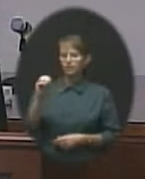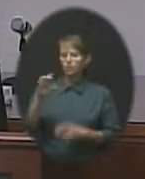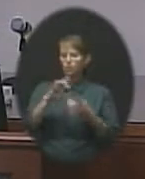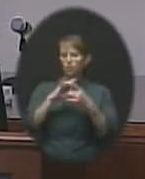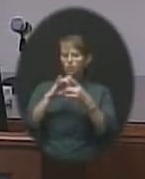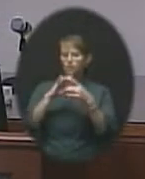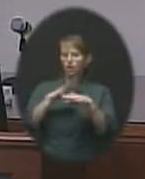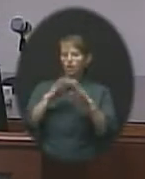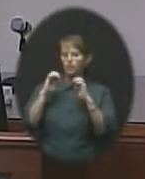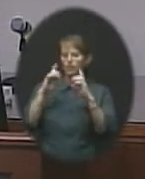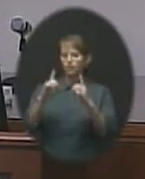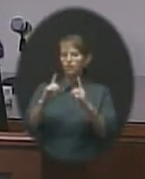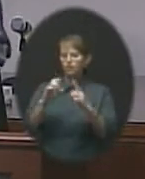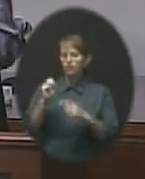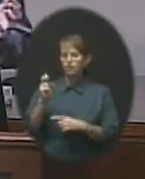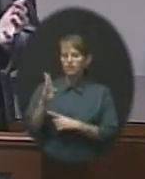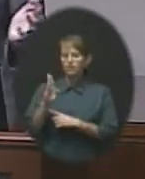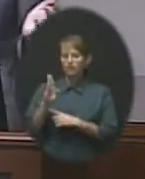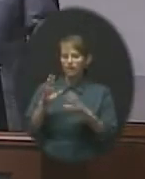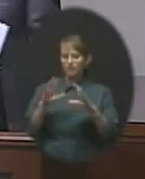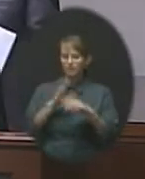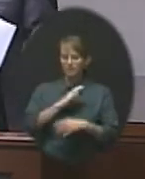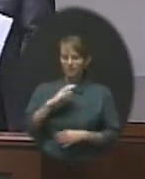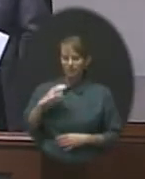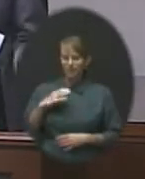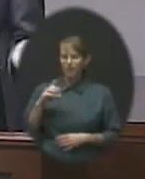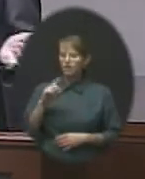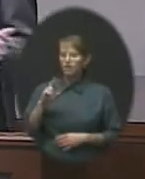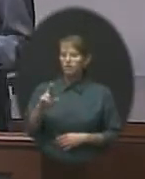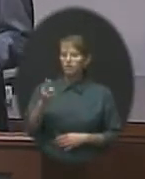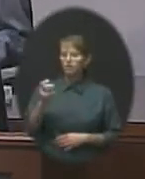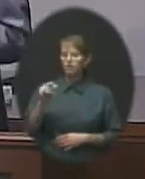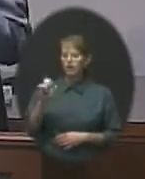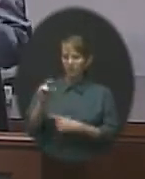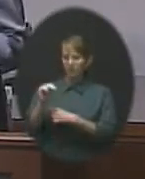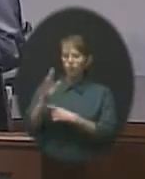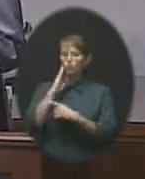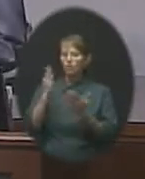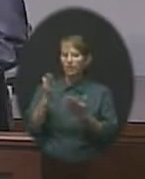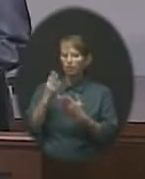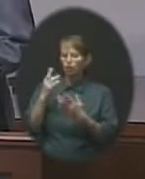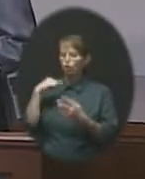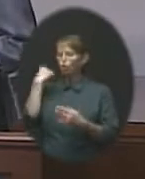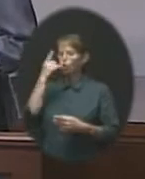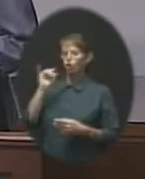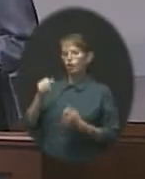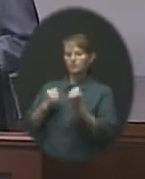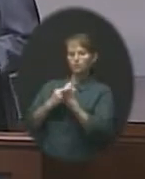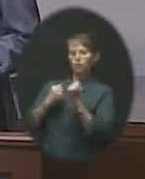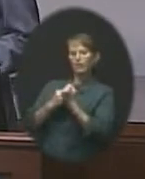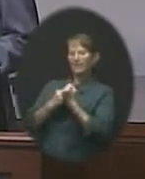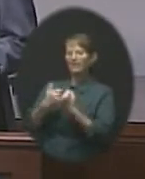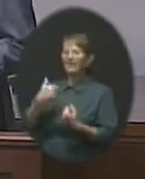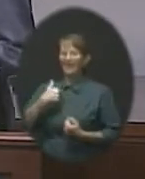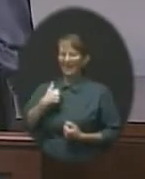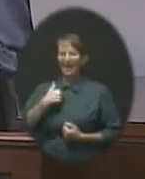Education Subcommittee. Dr. Heinen is going to be here, and she's going to look supportive, and I'm going to take us through the